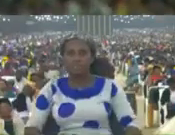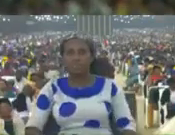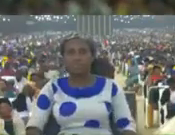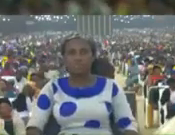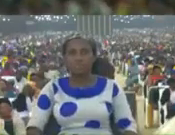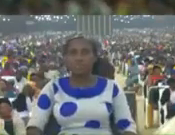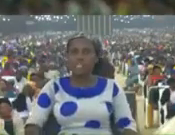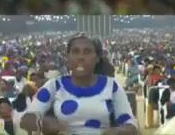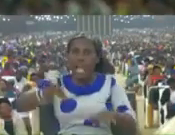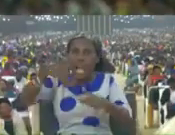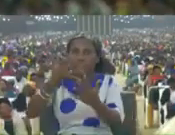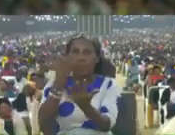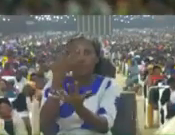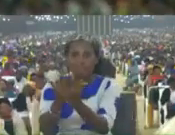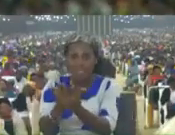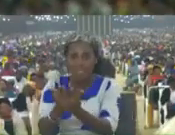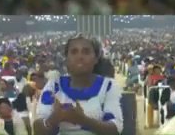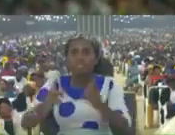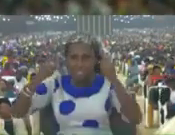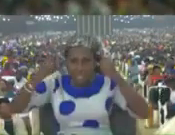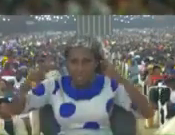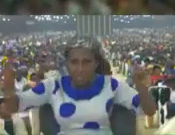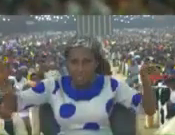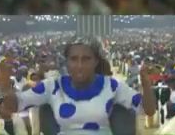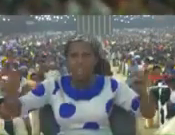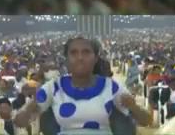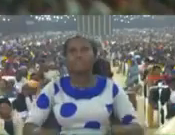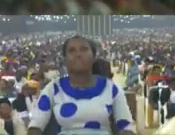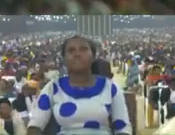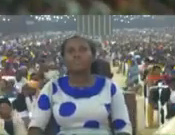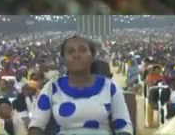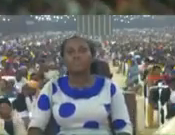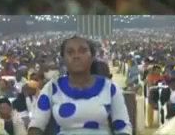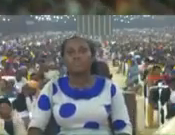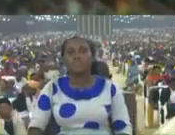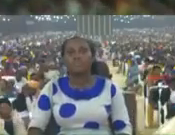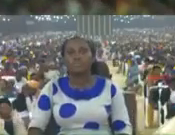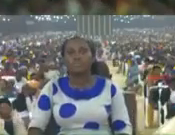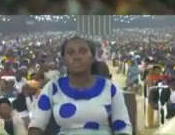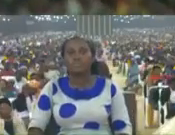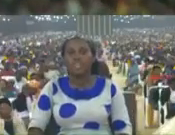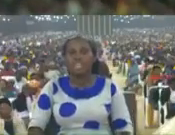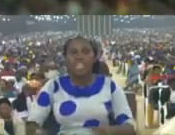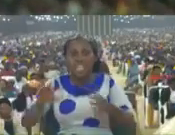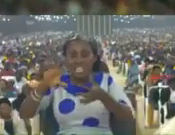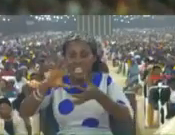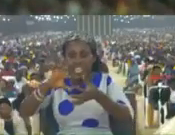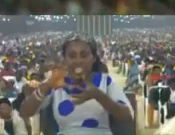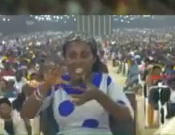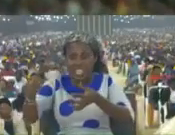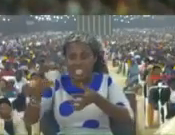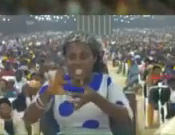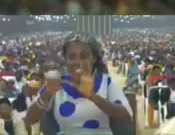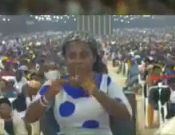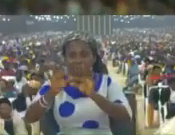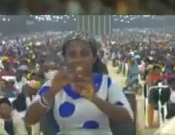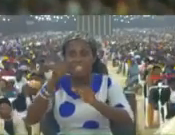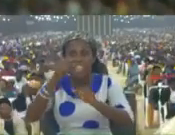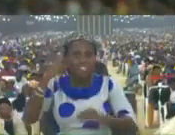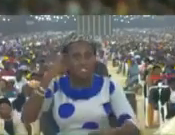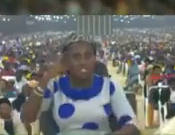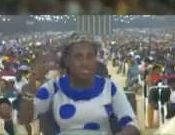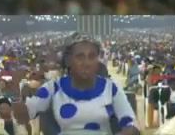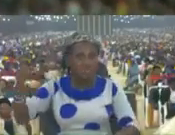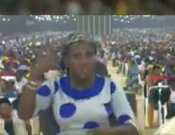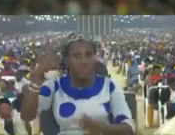He got to prison and prospered. He interpreted a dream for somebody who he